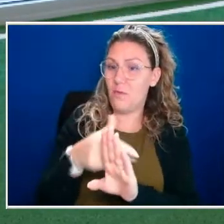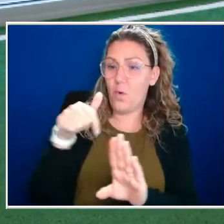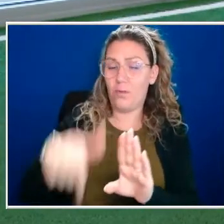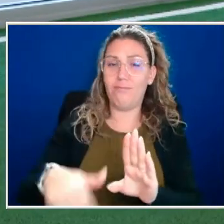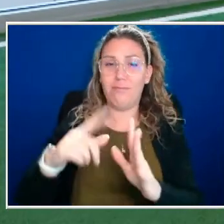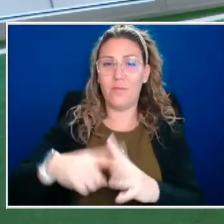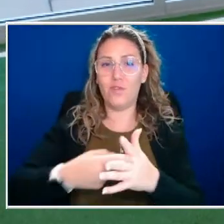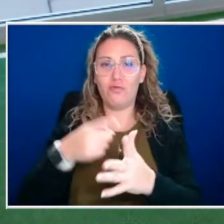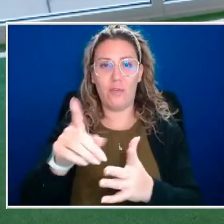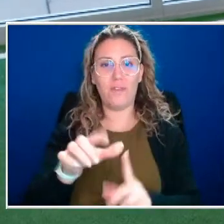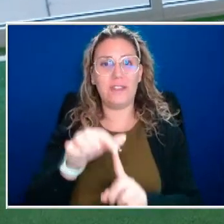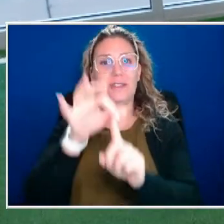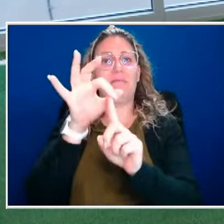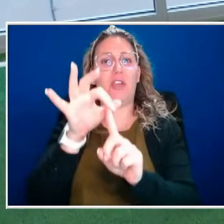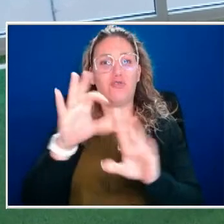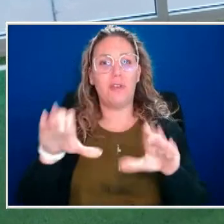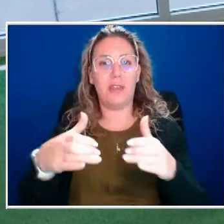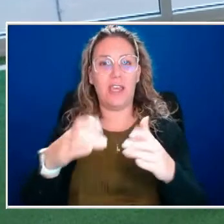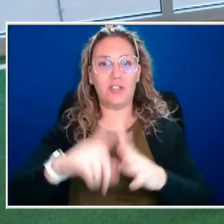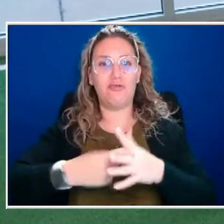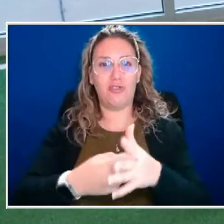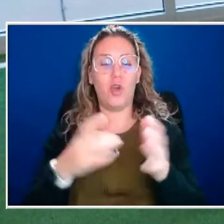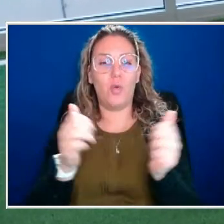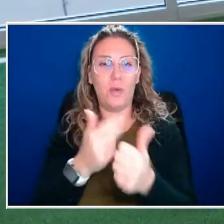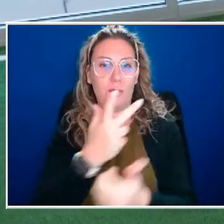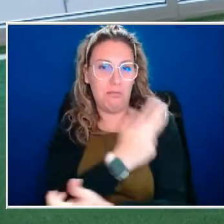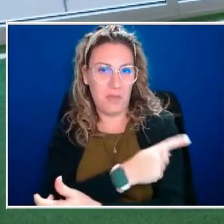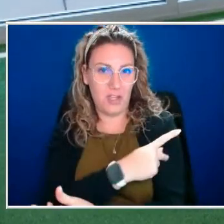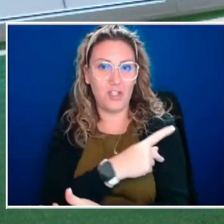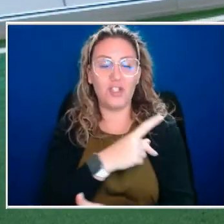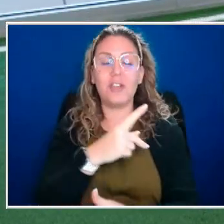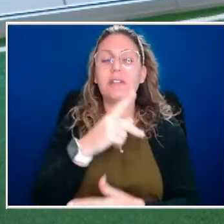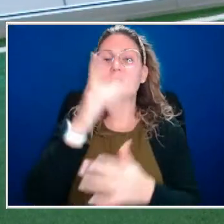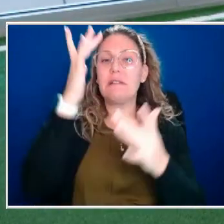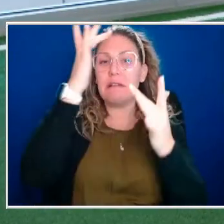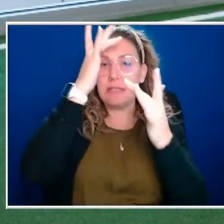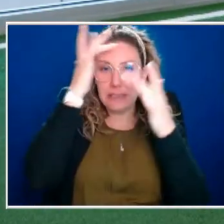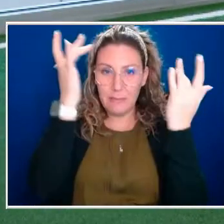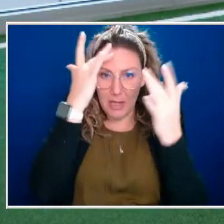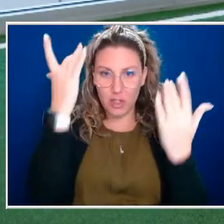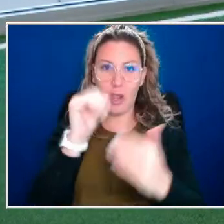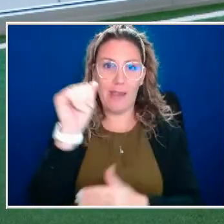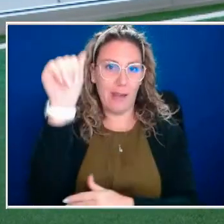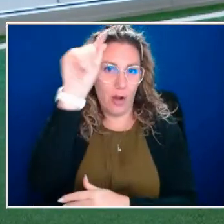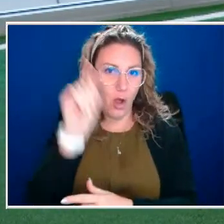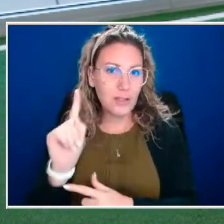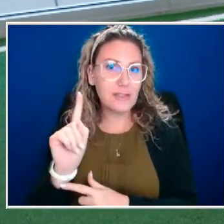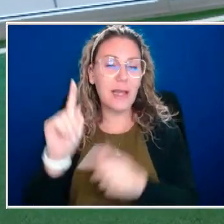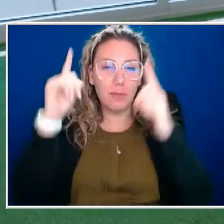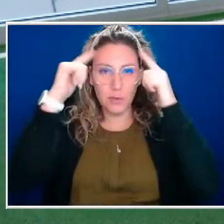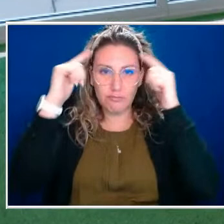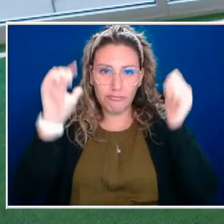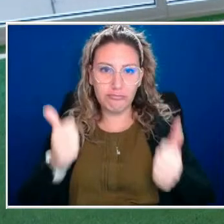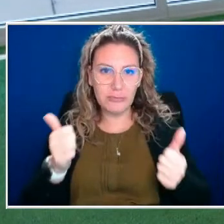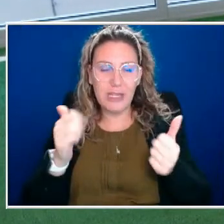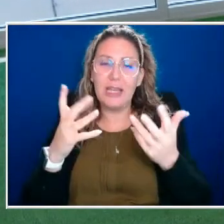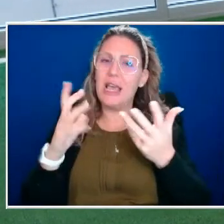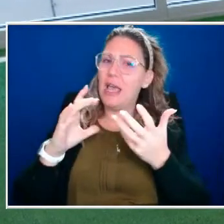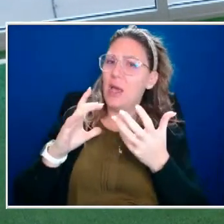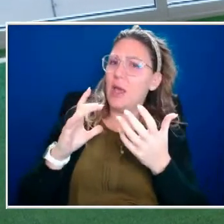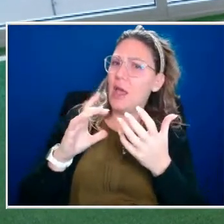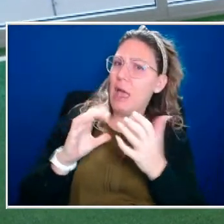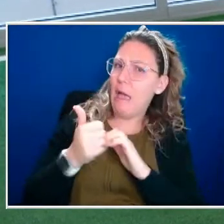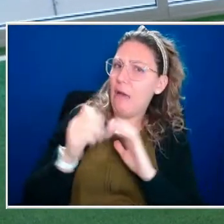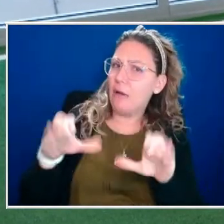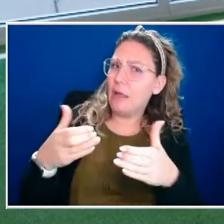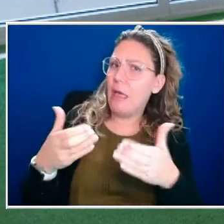just started here working with patients, Alzheimer's and dementia patients. How does the class work? Yeah, so patients get referred